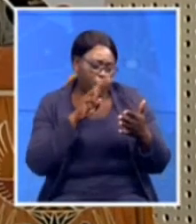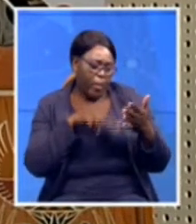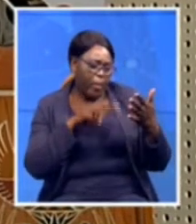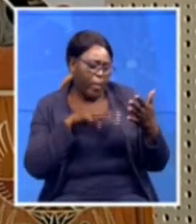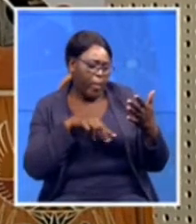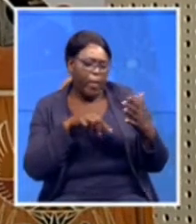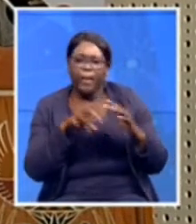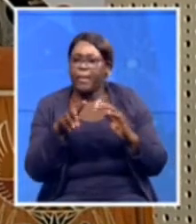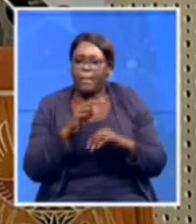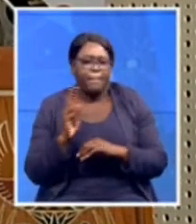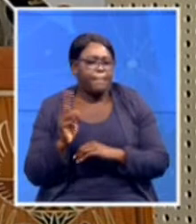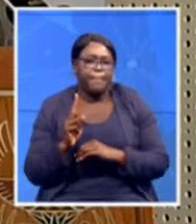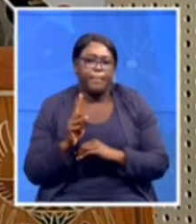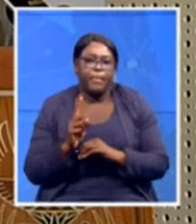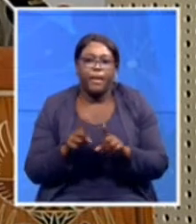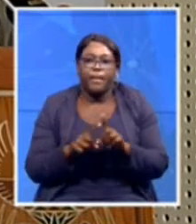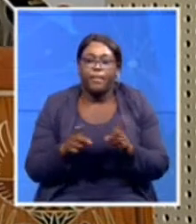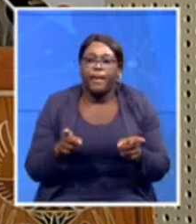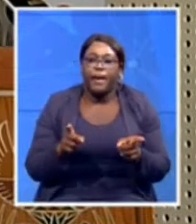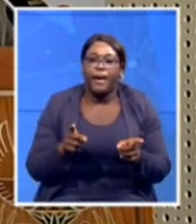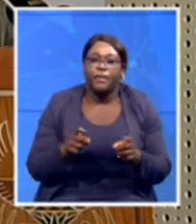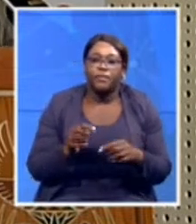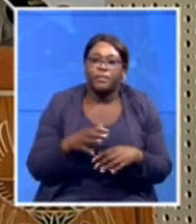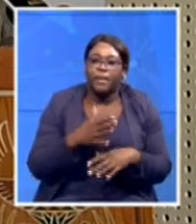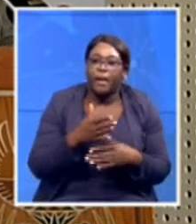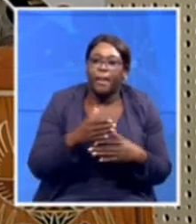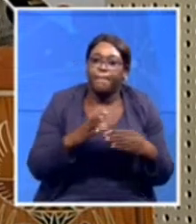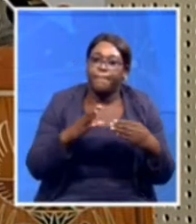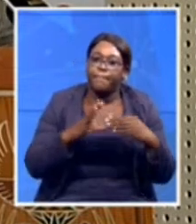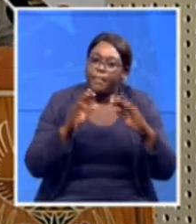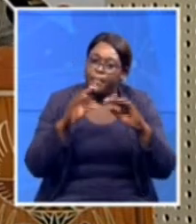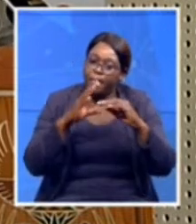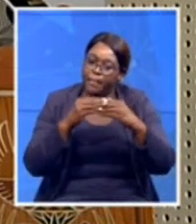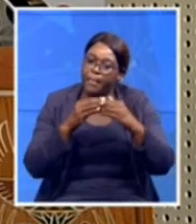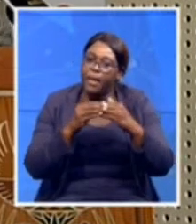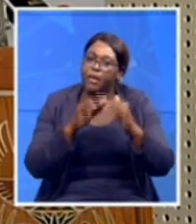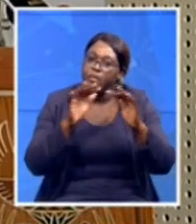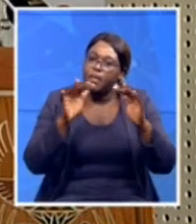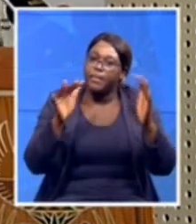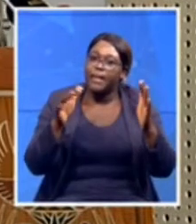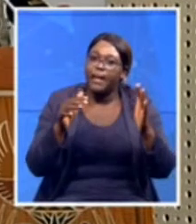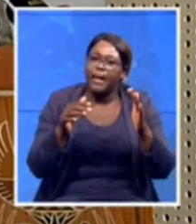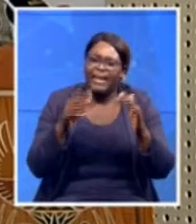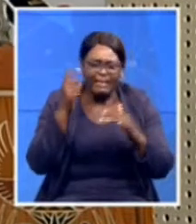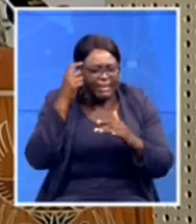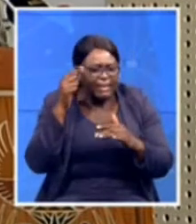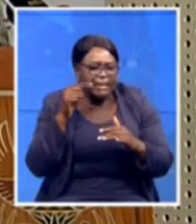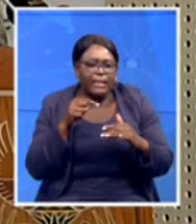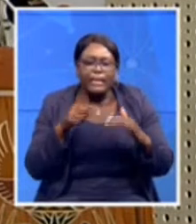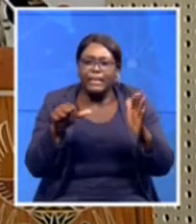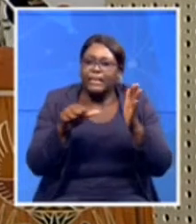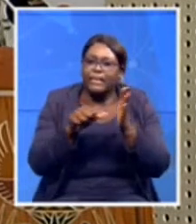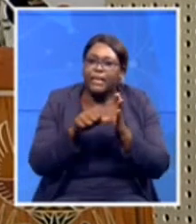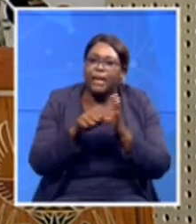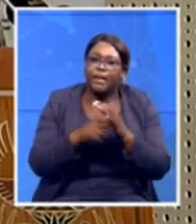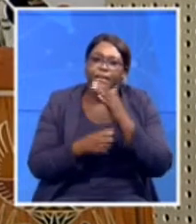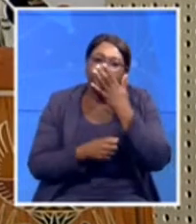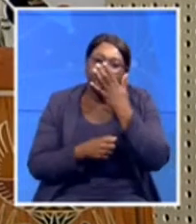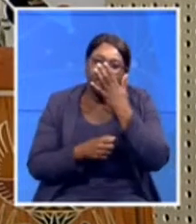think the issue of censorship is very key. If you look at other jurisdictions, we've got lots of cases on